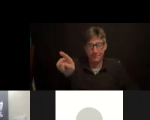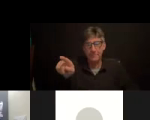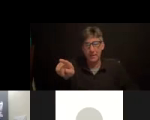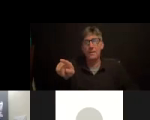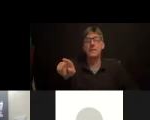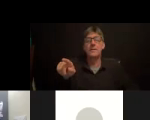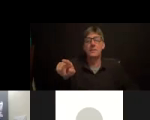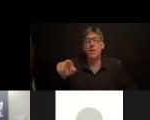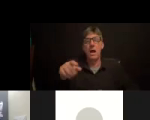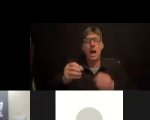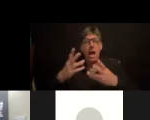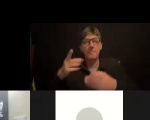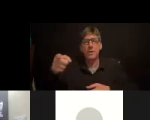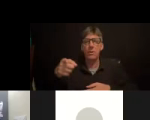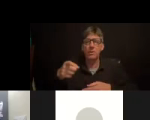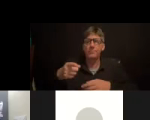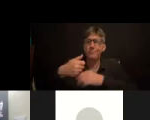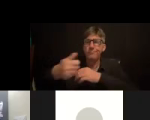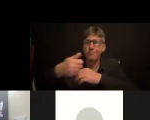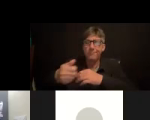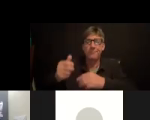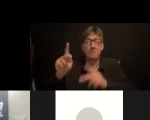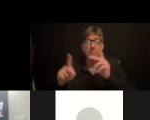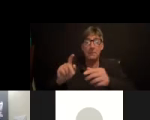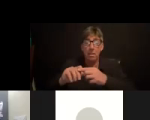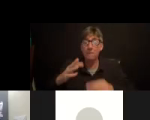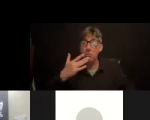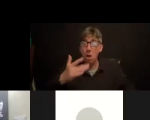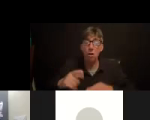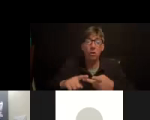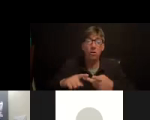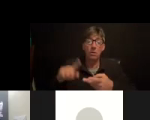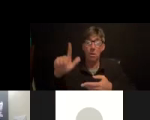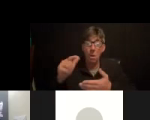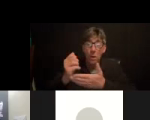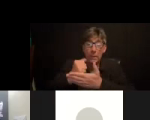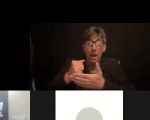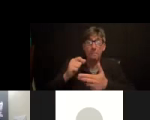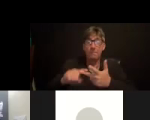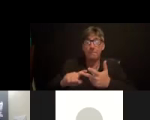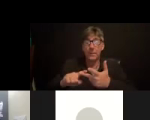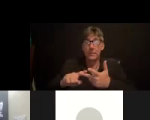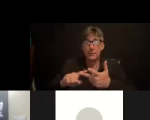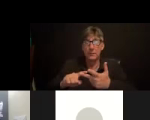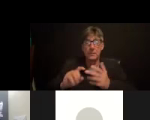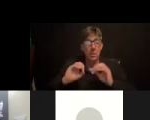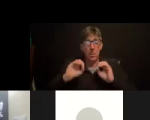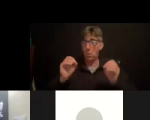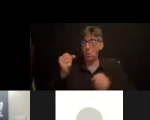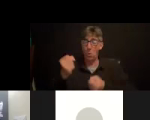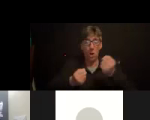mode served riders who were people of color, low income, from zero or one car